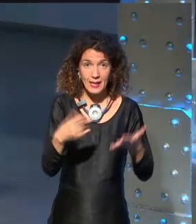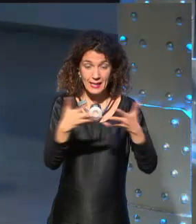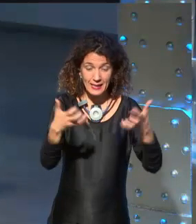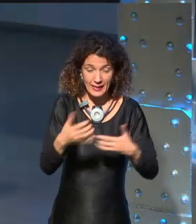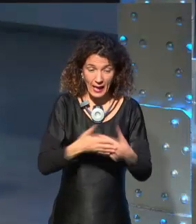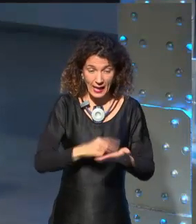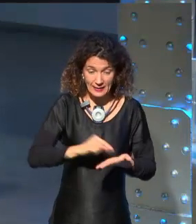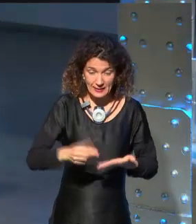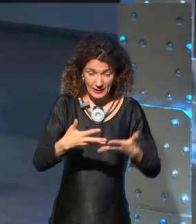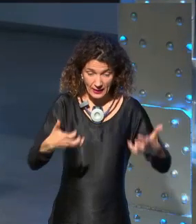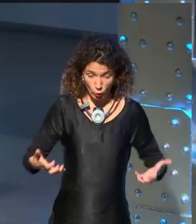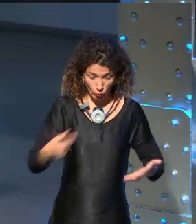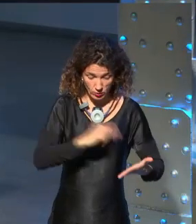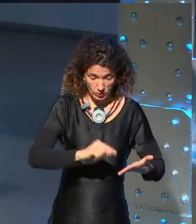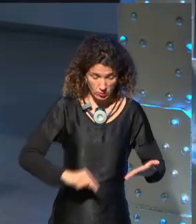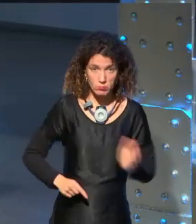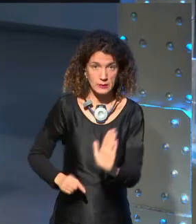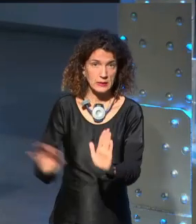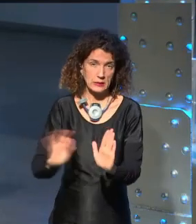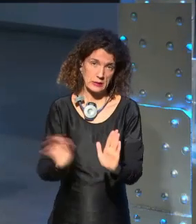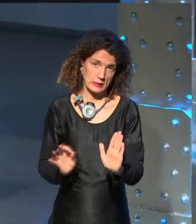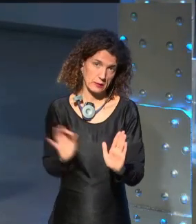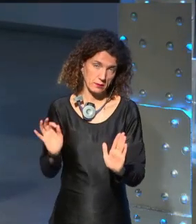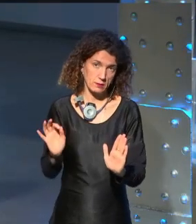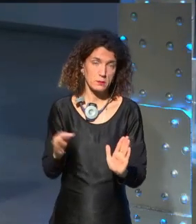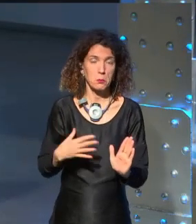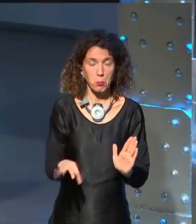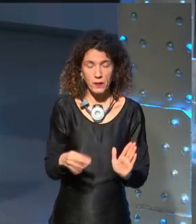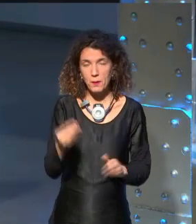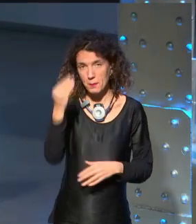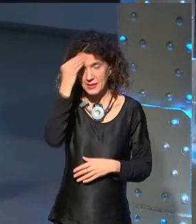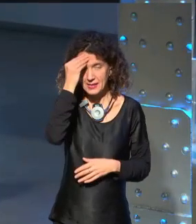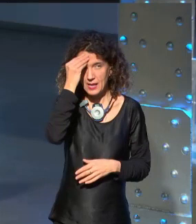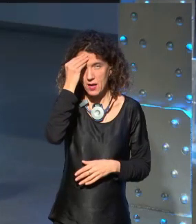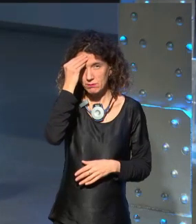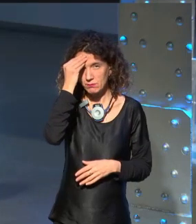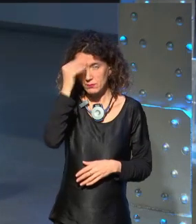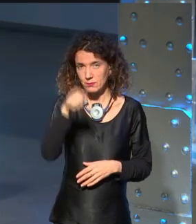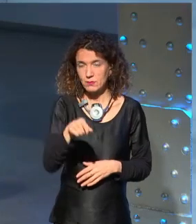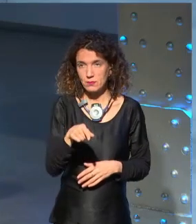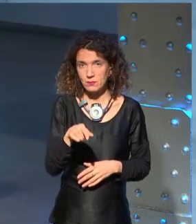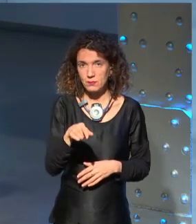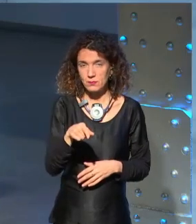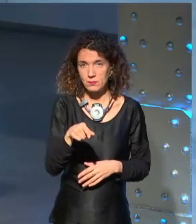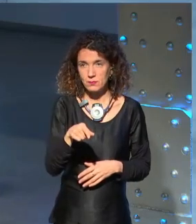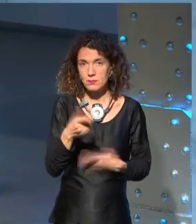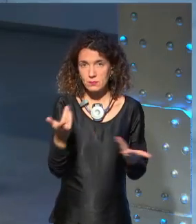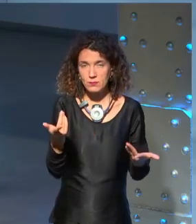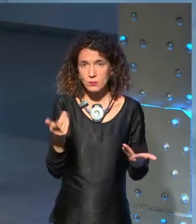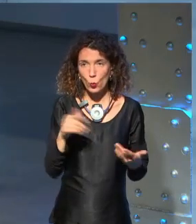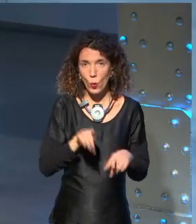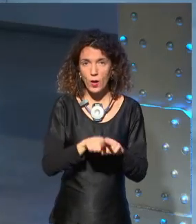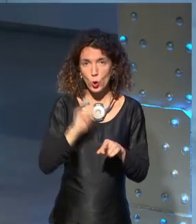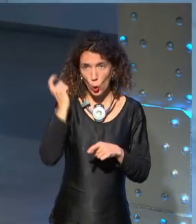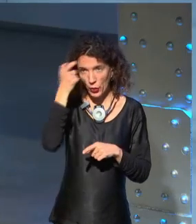I mean, I guess that maybe says something about my view of my three careers. But I tend not to talk about advertising. It